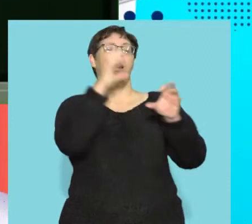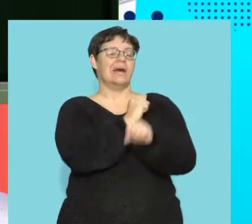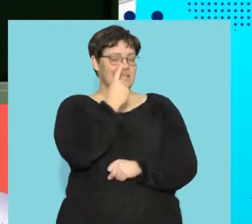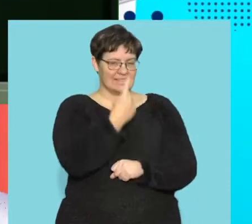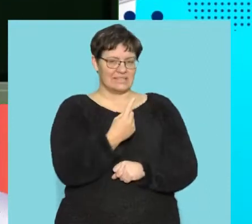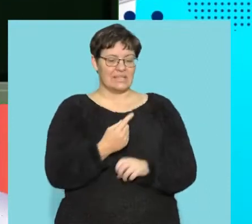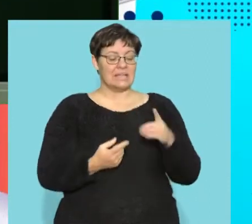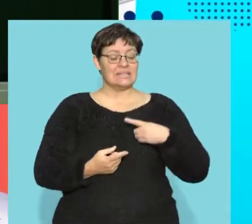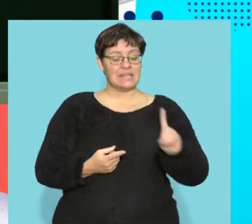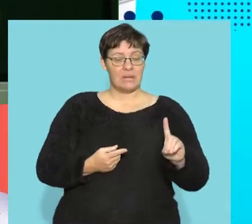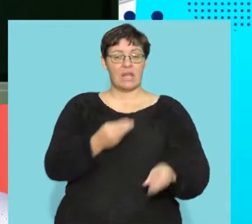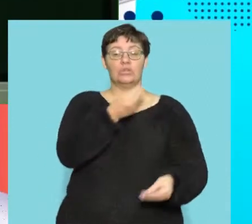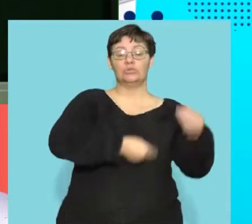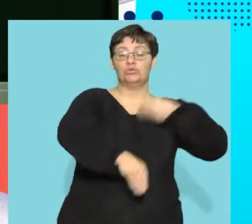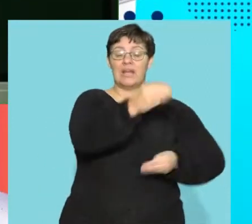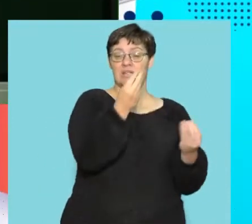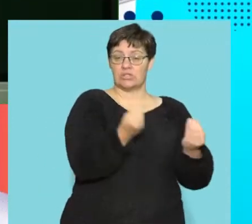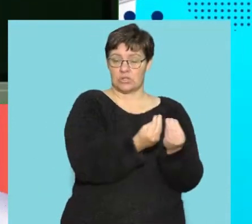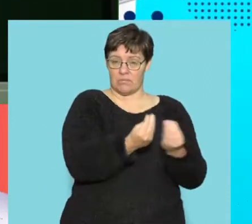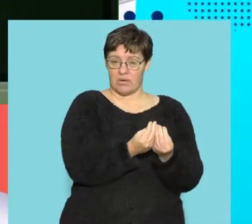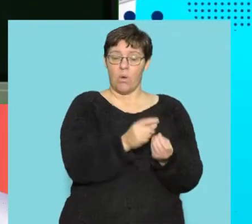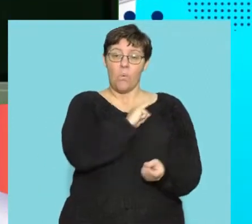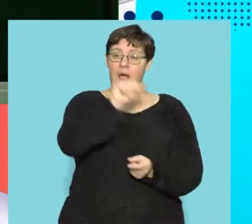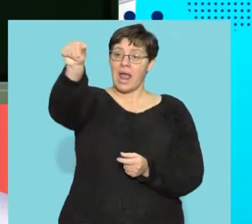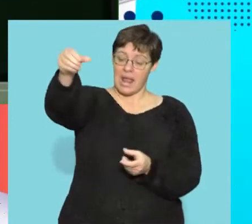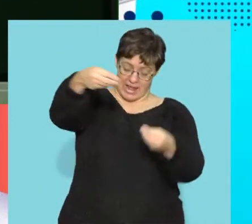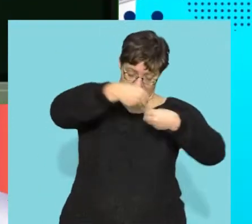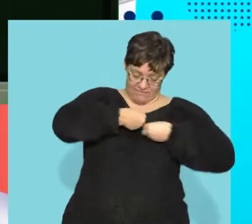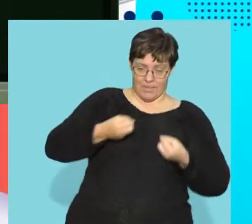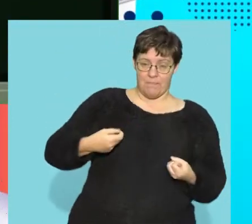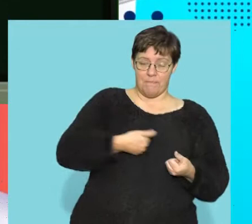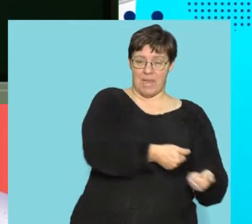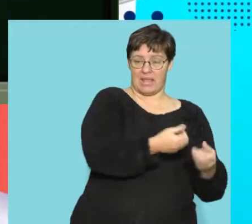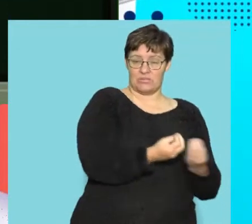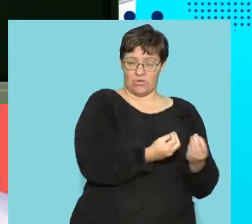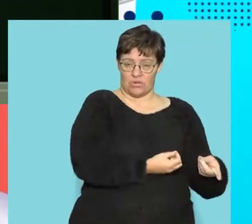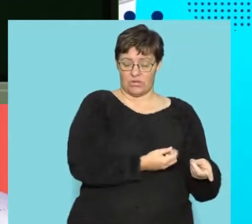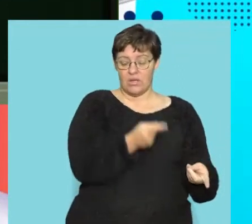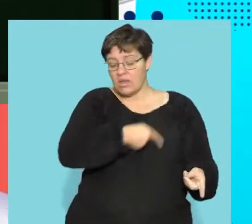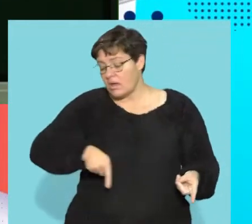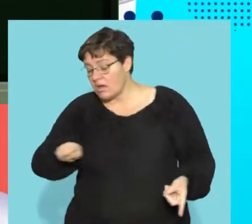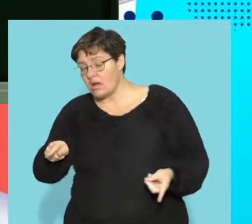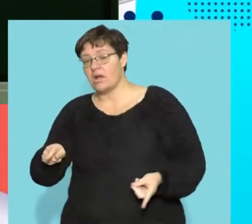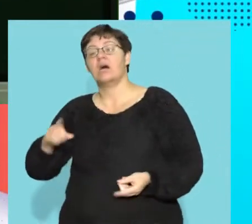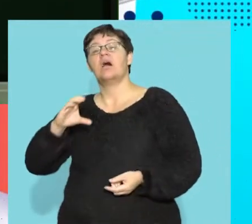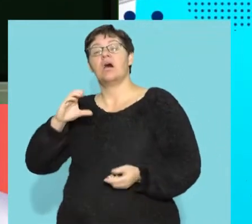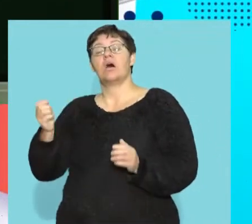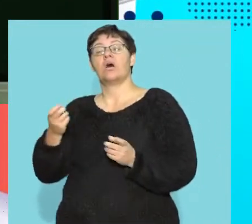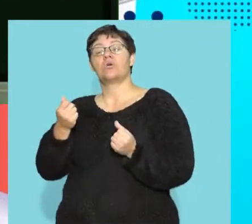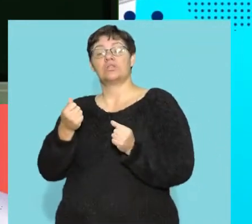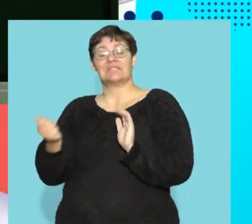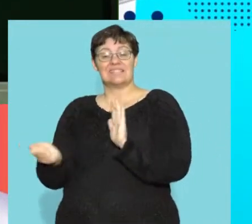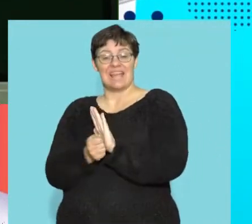a debit to trading stock, the goods coming back into our business, and a credit to my cost of